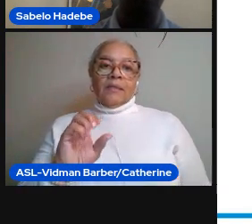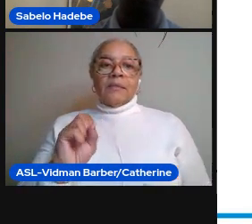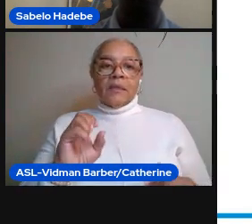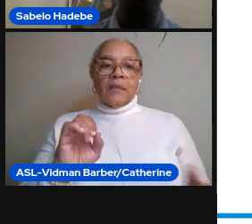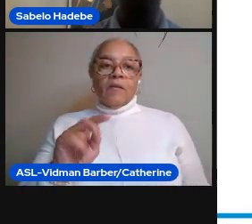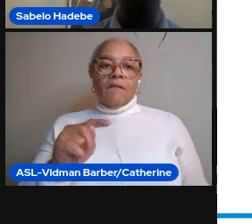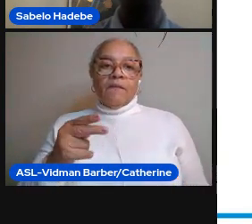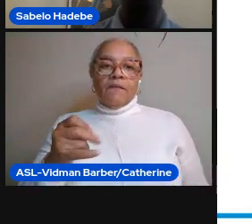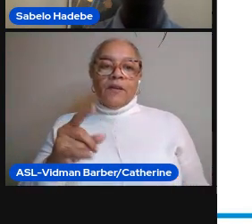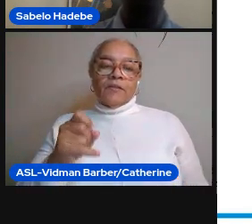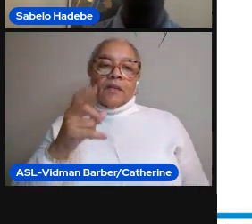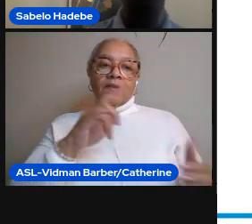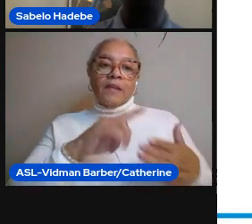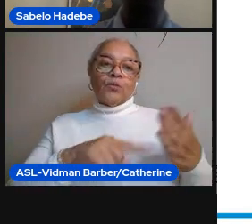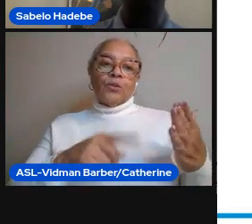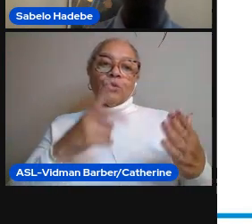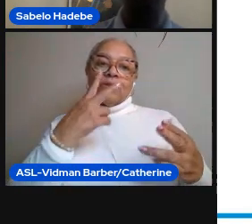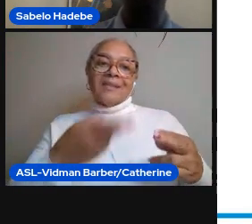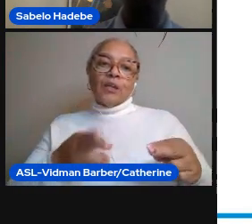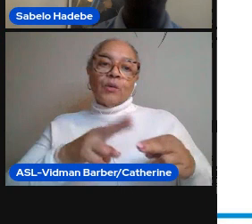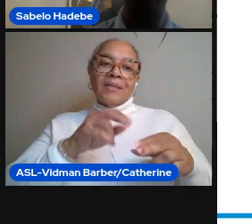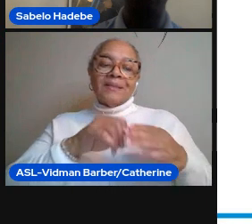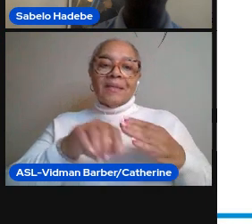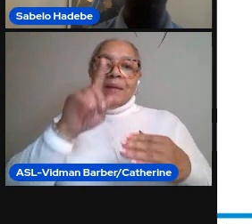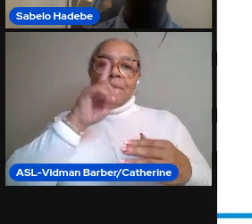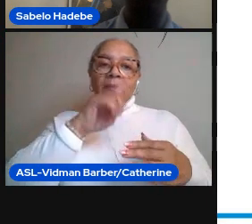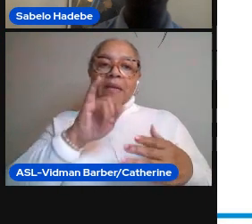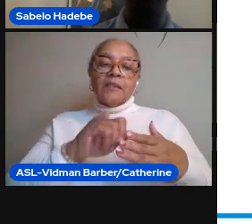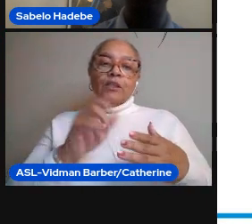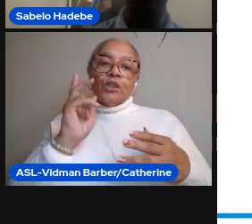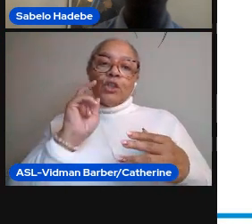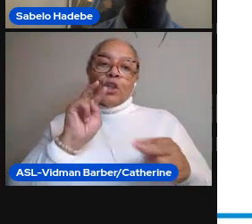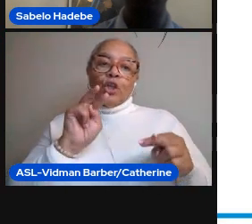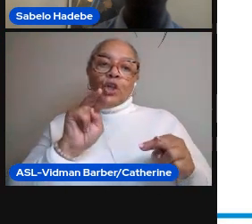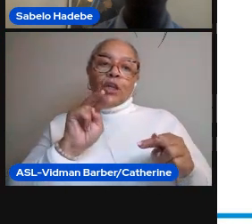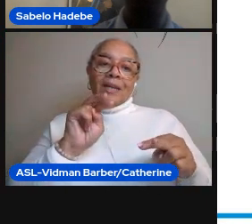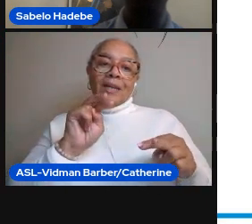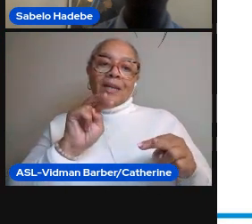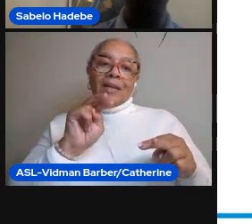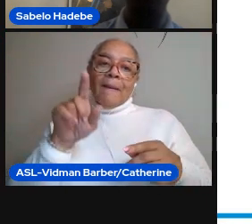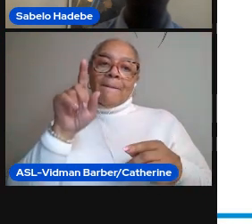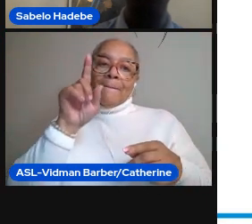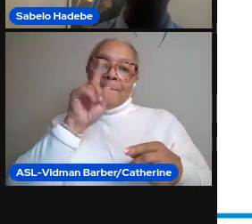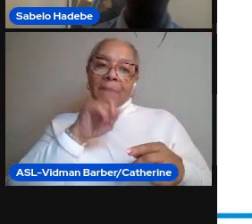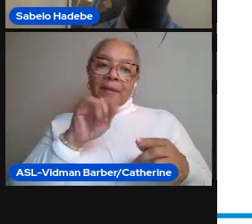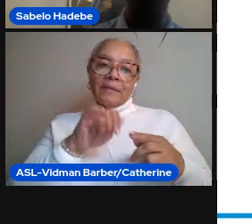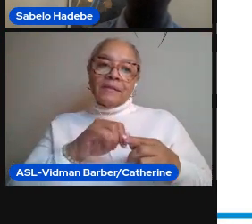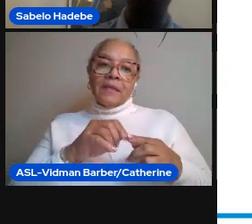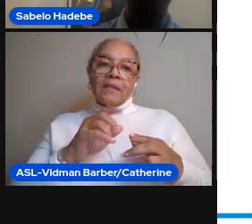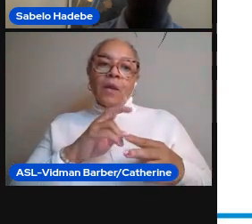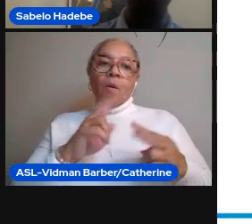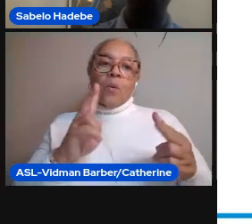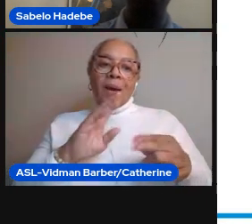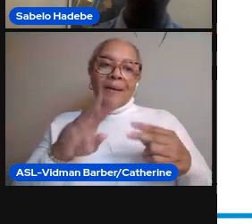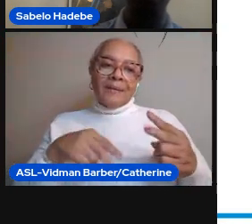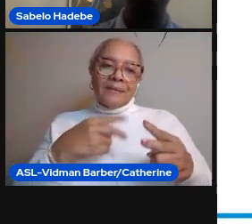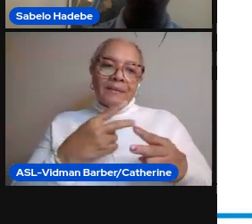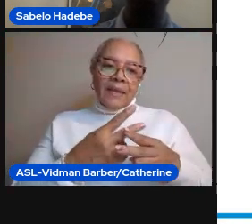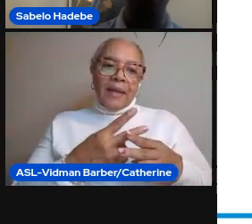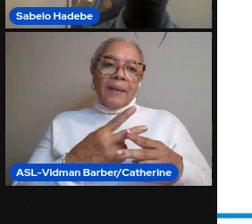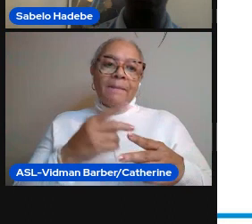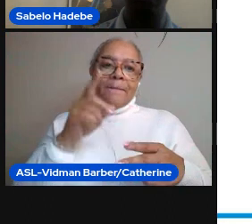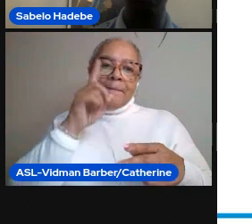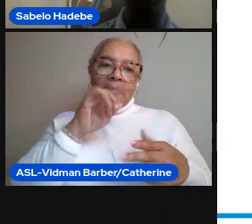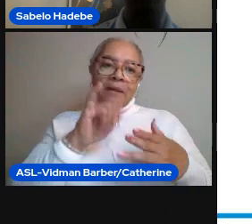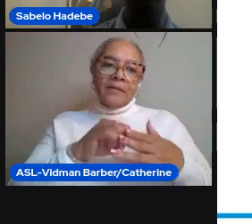increased in the mice. So this is looking at mice. So these are wild type mice that we've given wild type dendritic